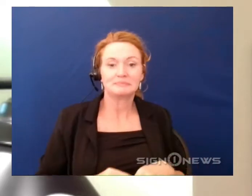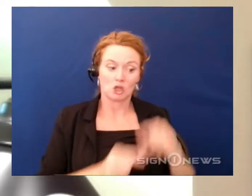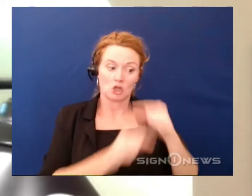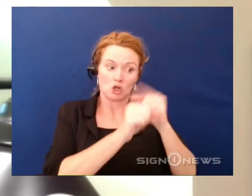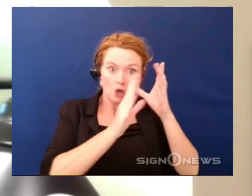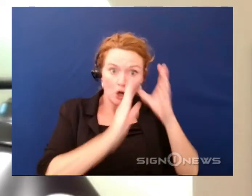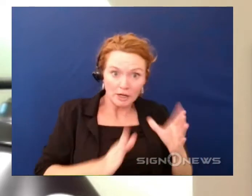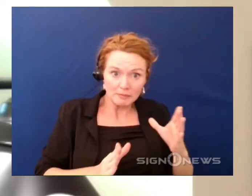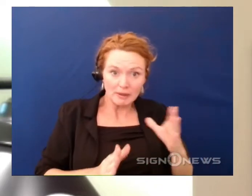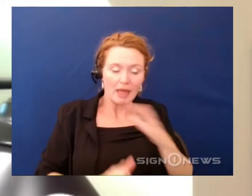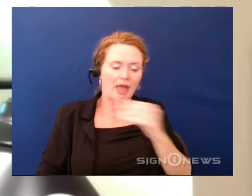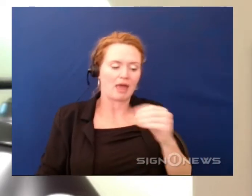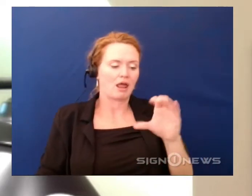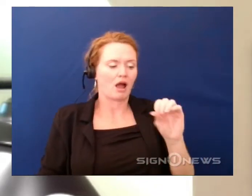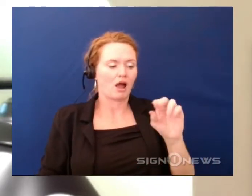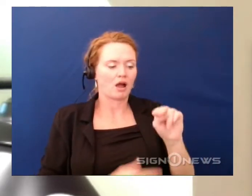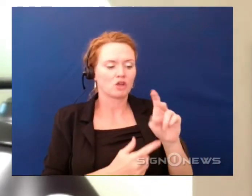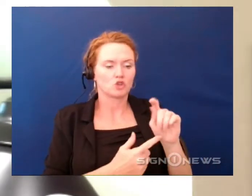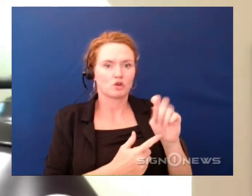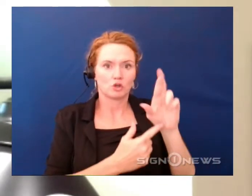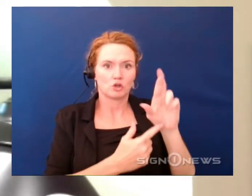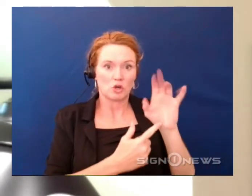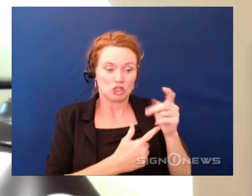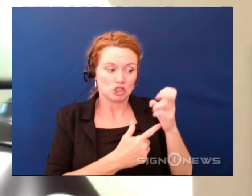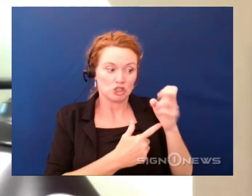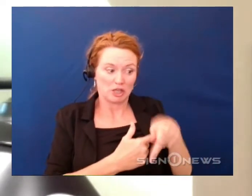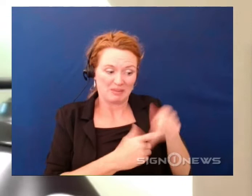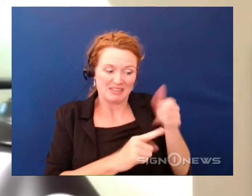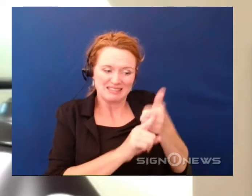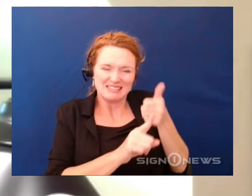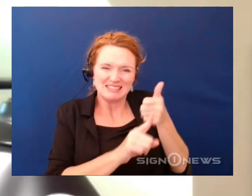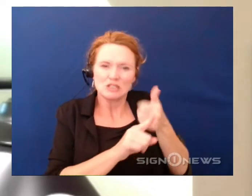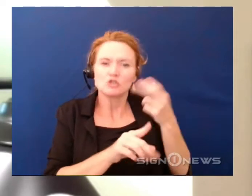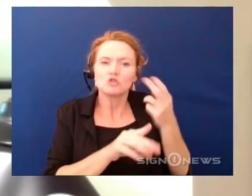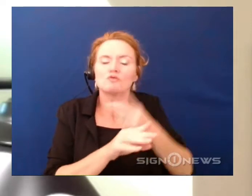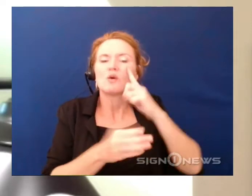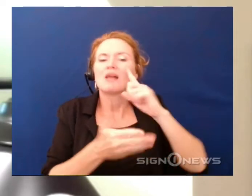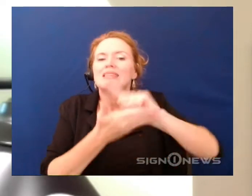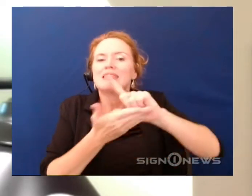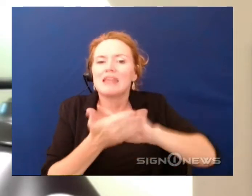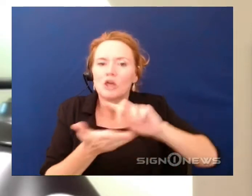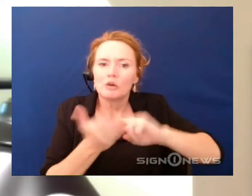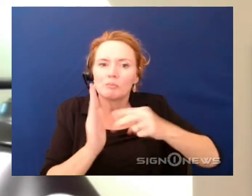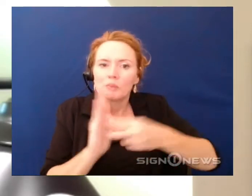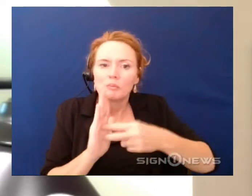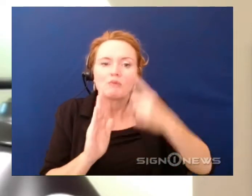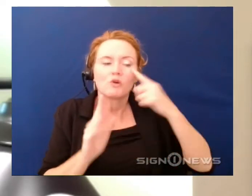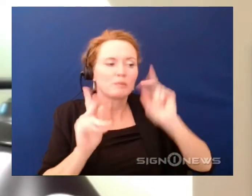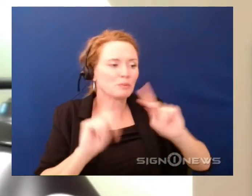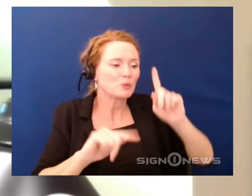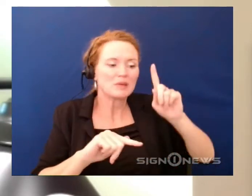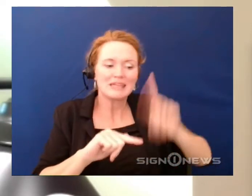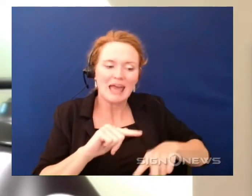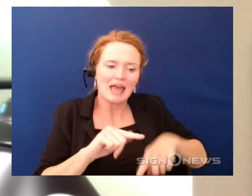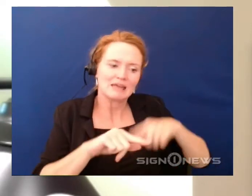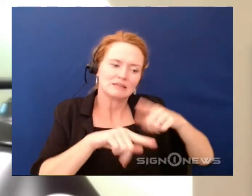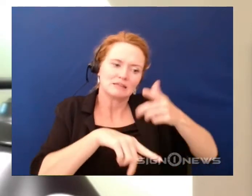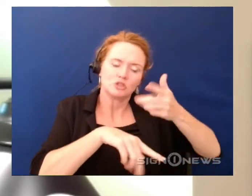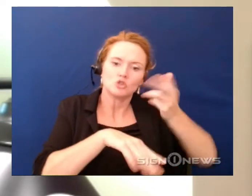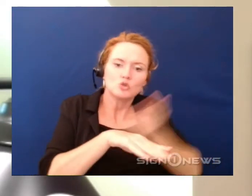Guardianships and conservatorships are legal tools that are frequently used in the name of protecting people who cannot rely on speech to be heard and